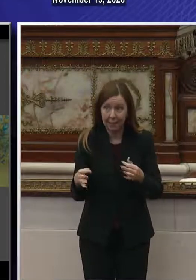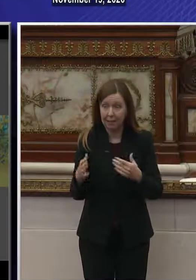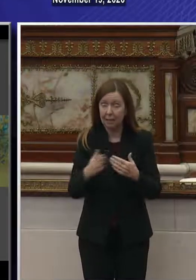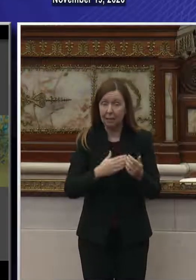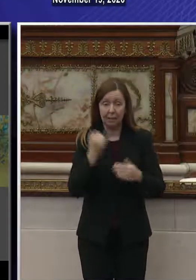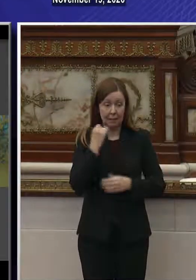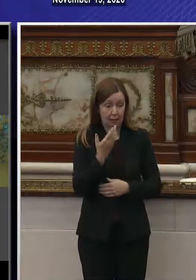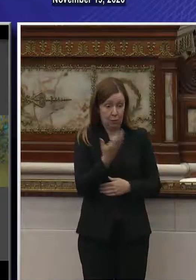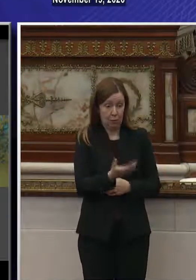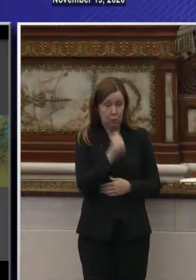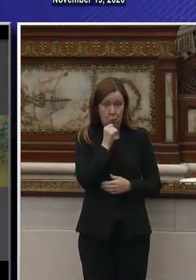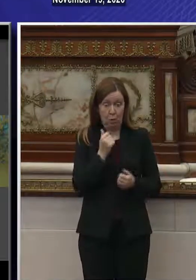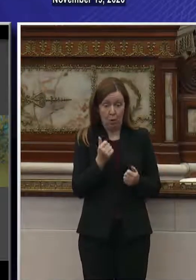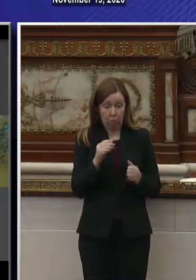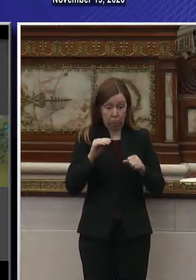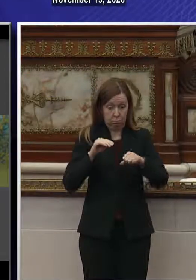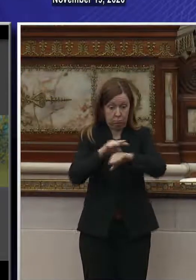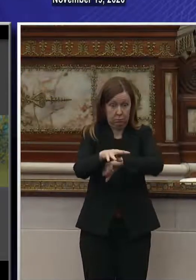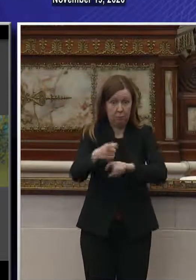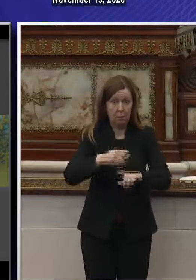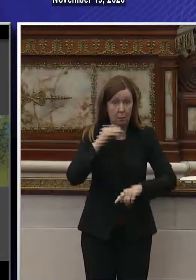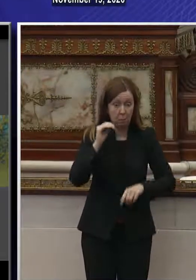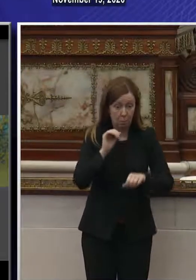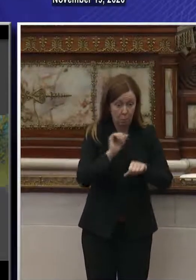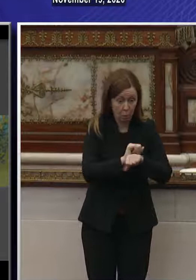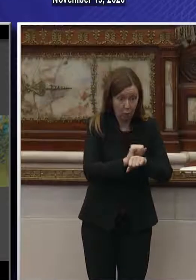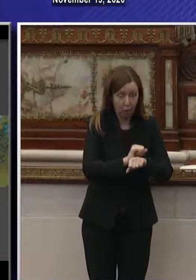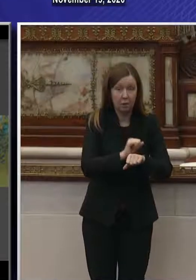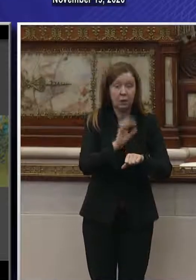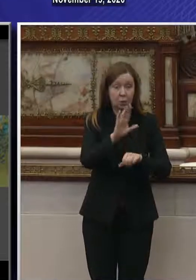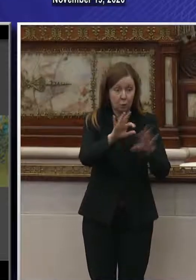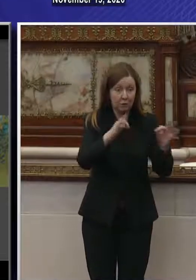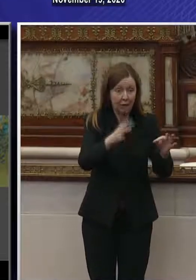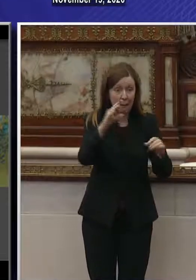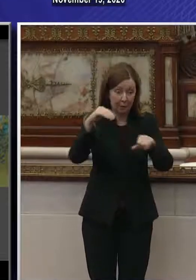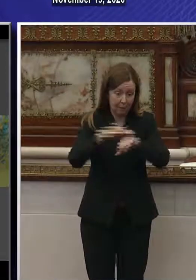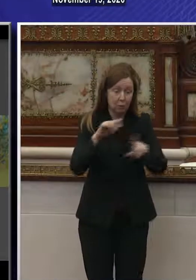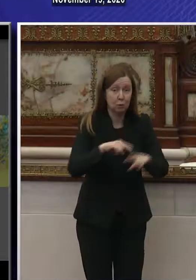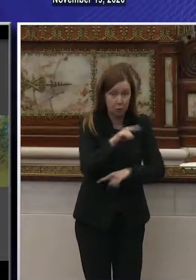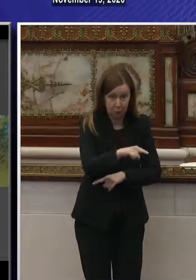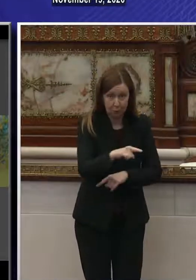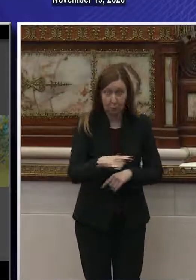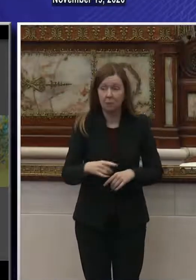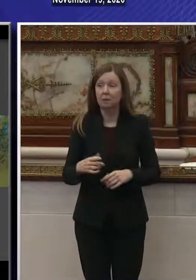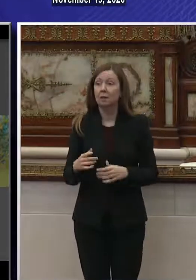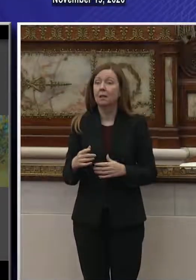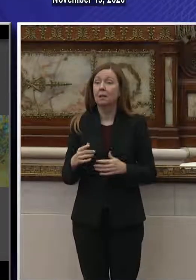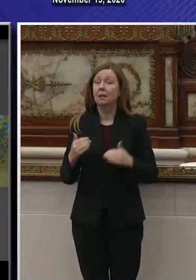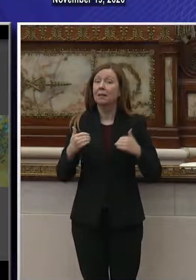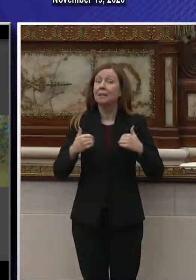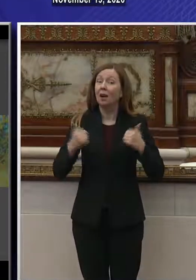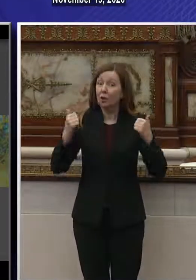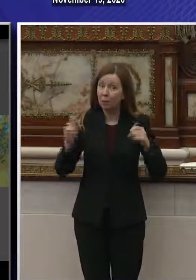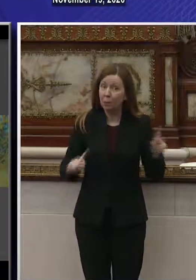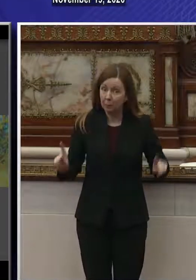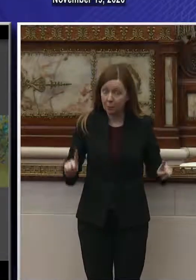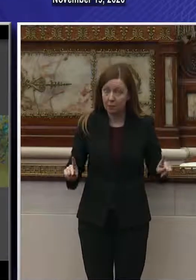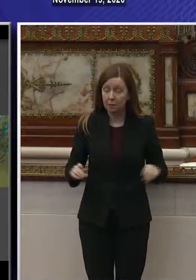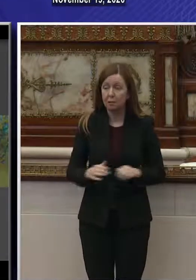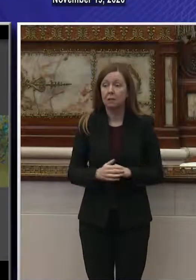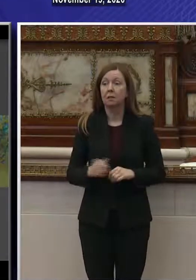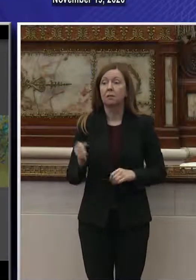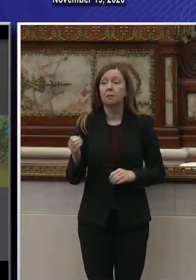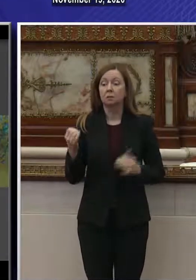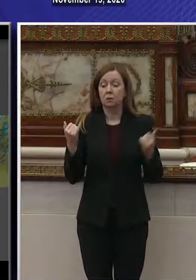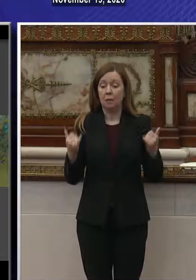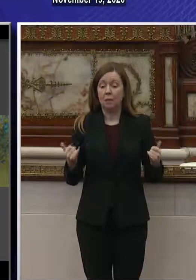if you don't bring it home from work, will bring it home to you, right? And those are younger people. And so